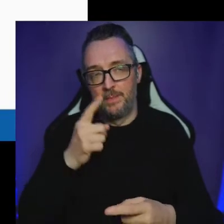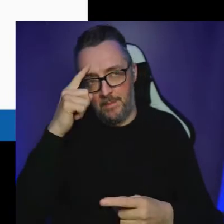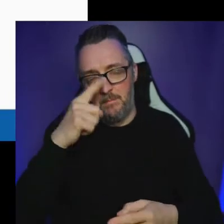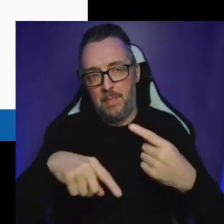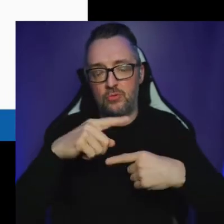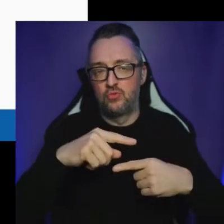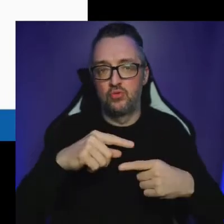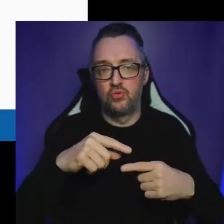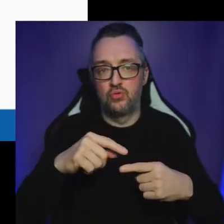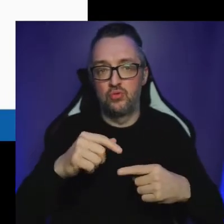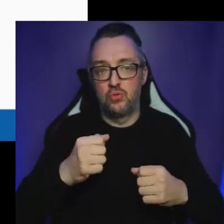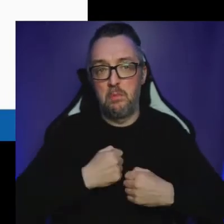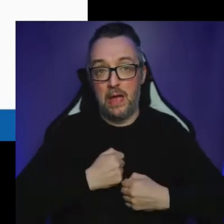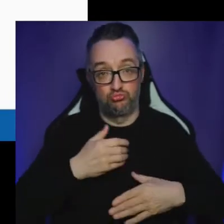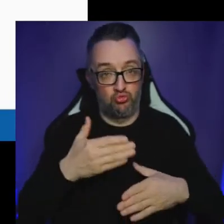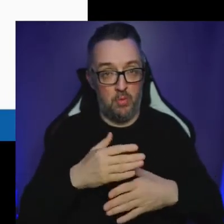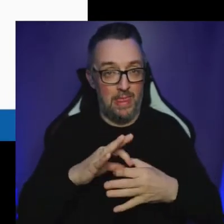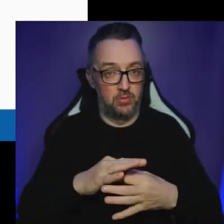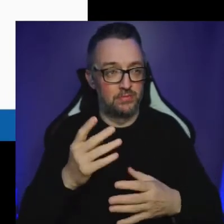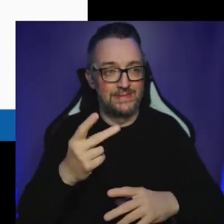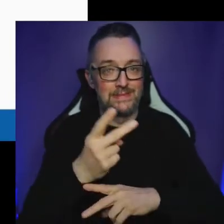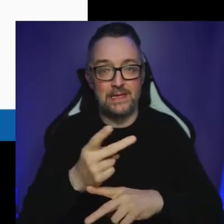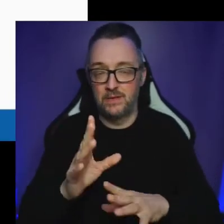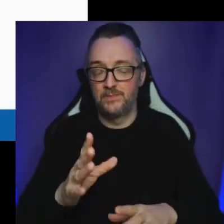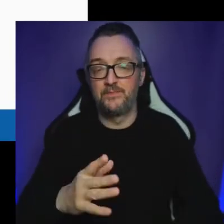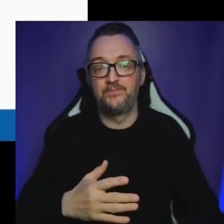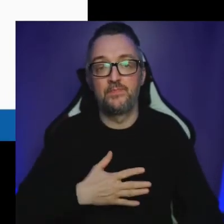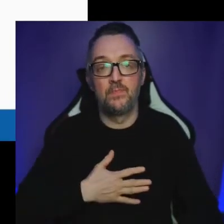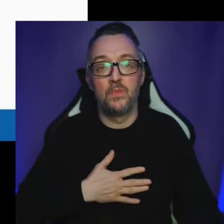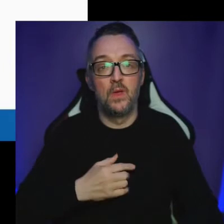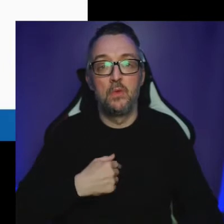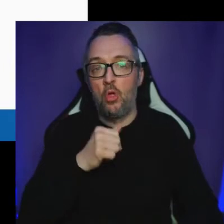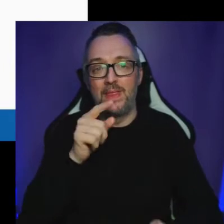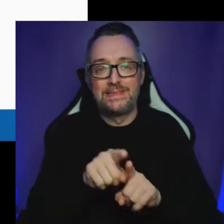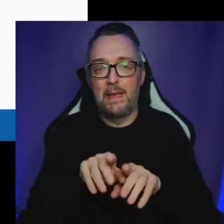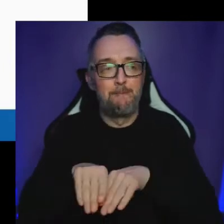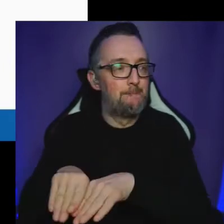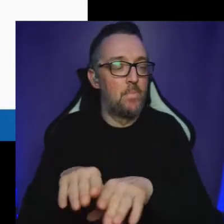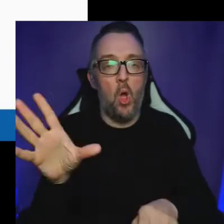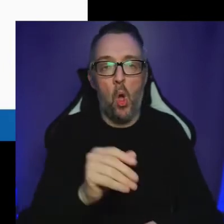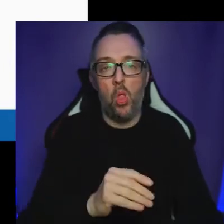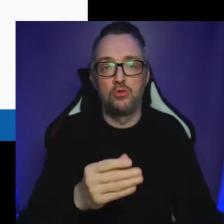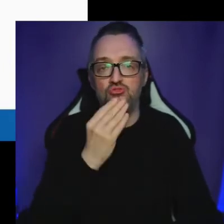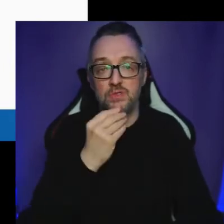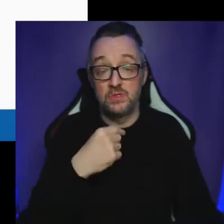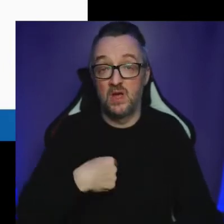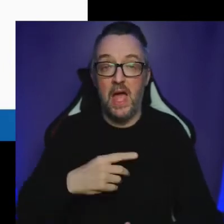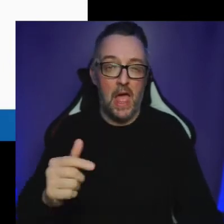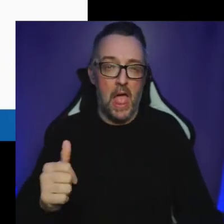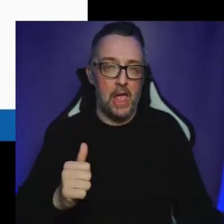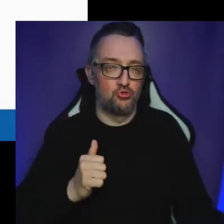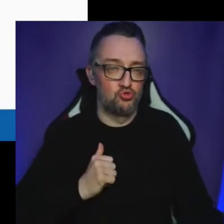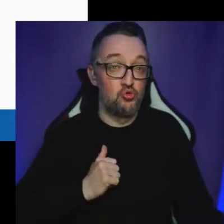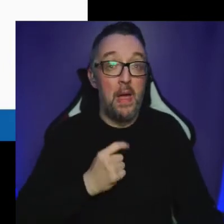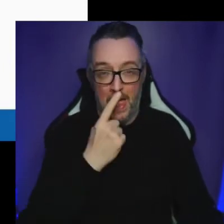as a designer, so to speak, is I am not all users. So I can make assumptions. There are things